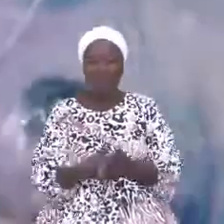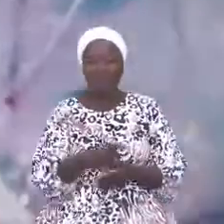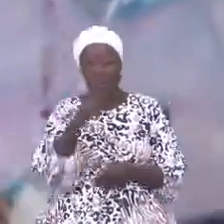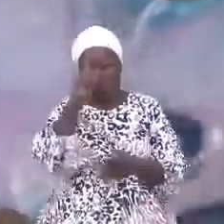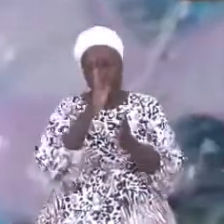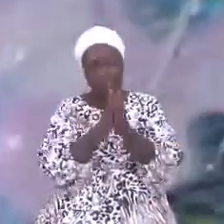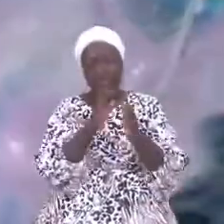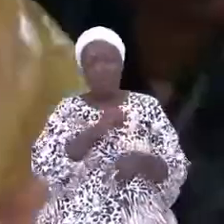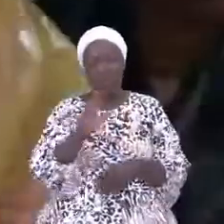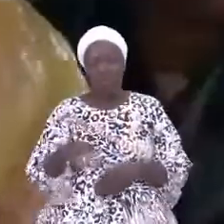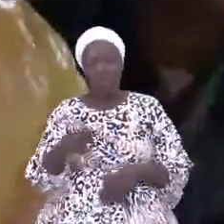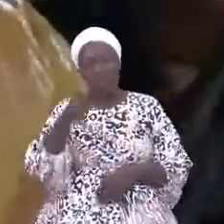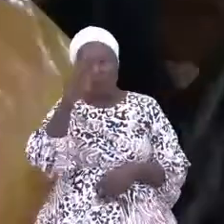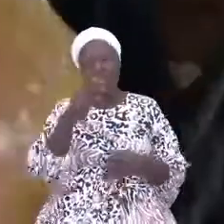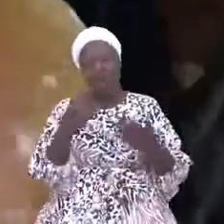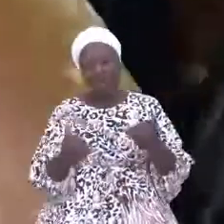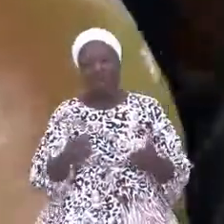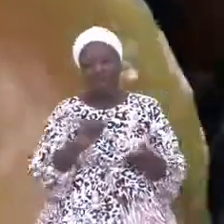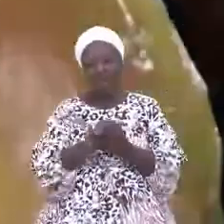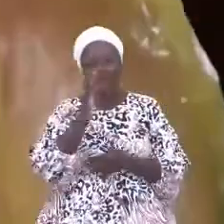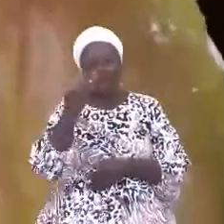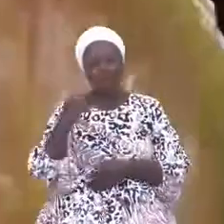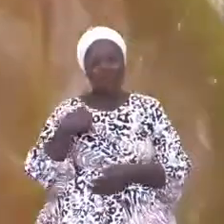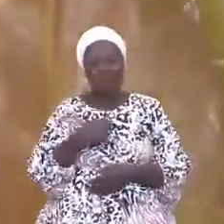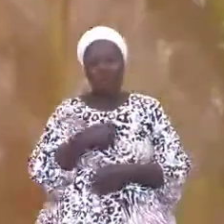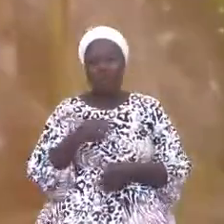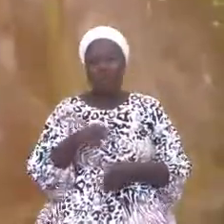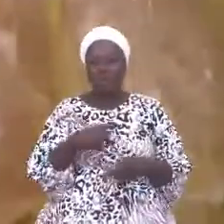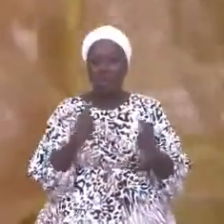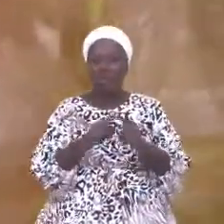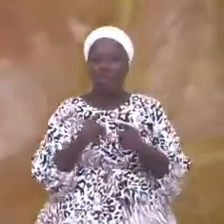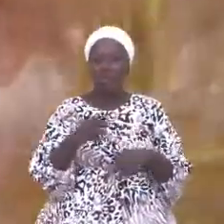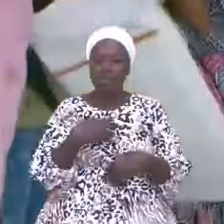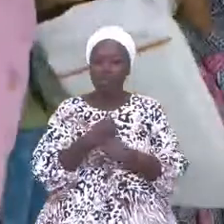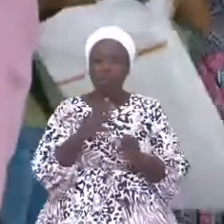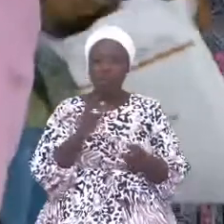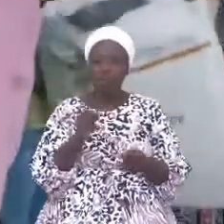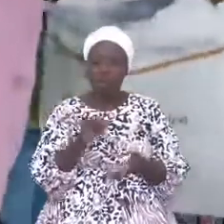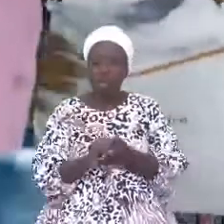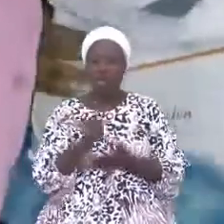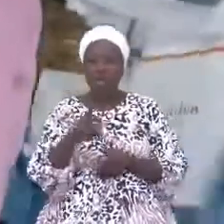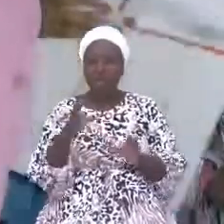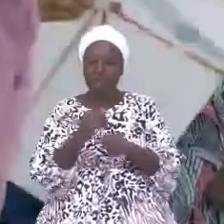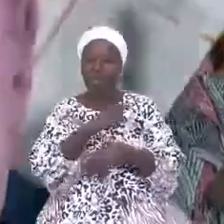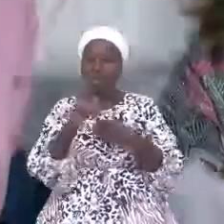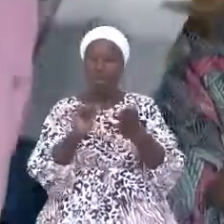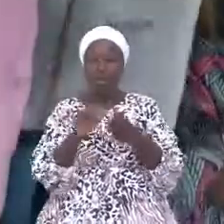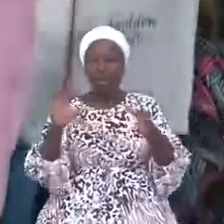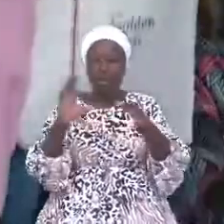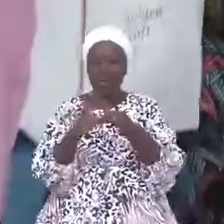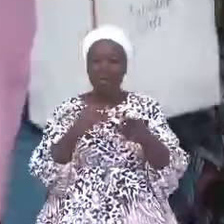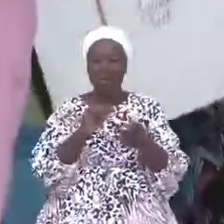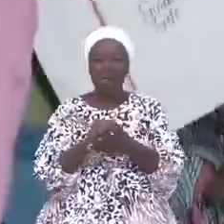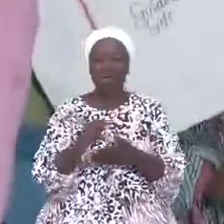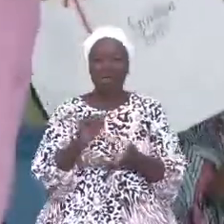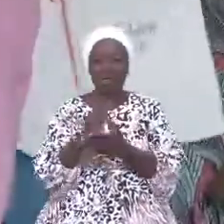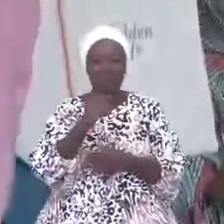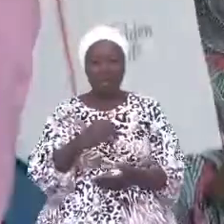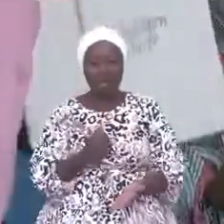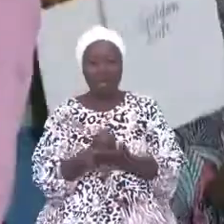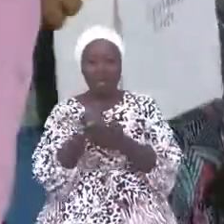getting your details in order to help you and to assist you in your newfound faith.